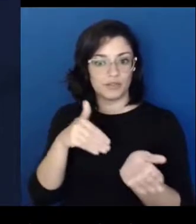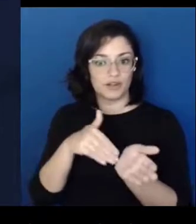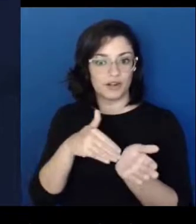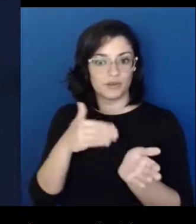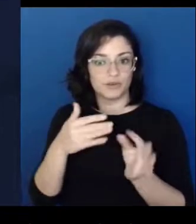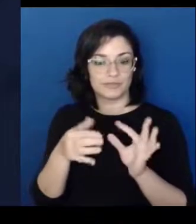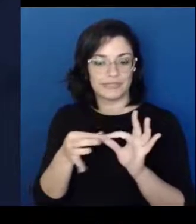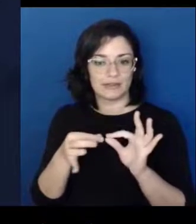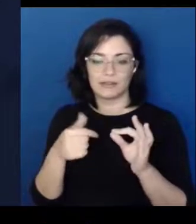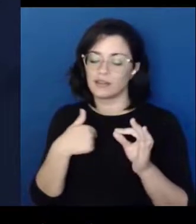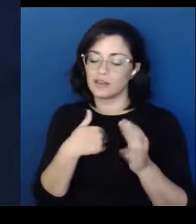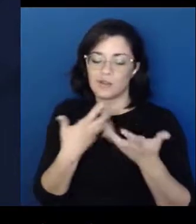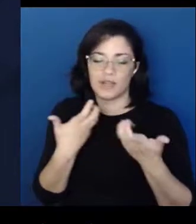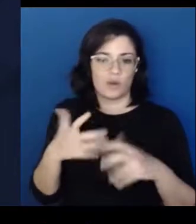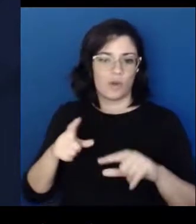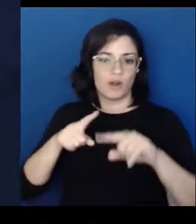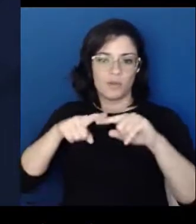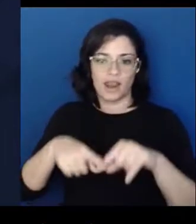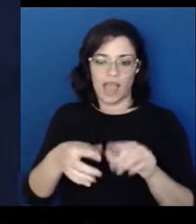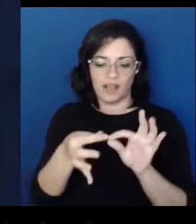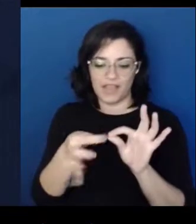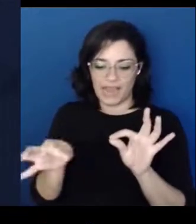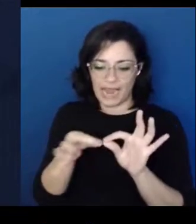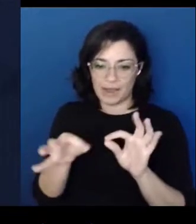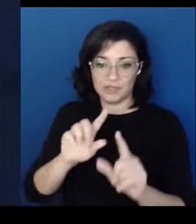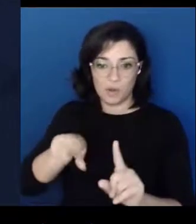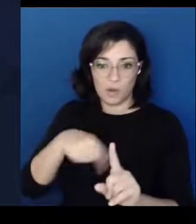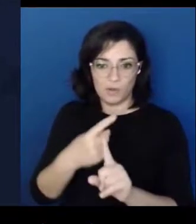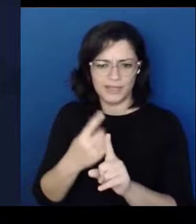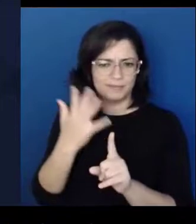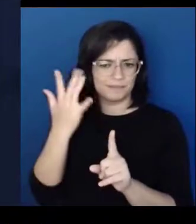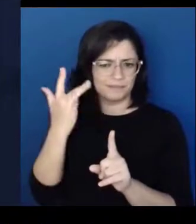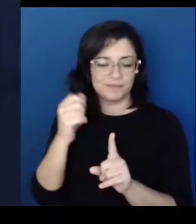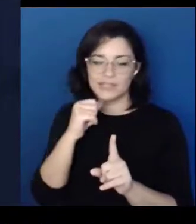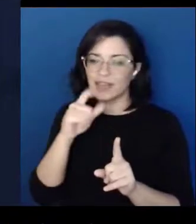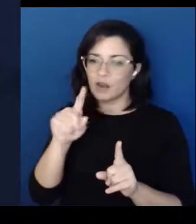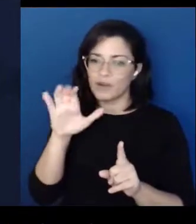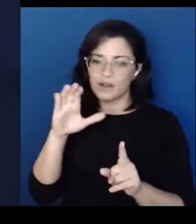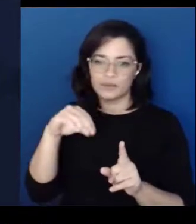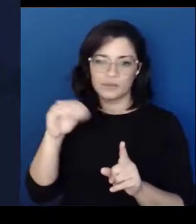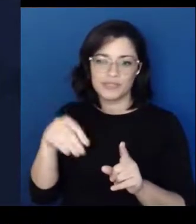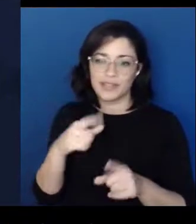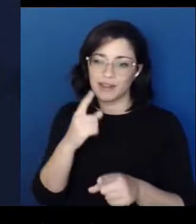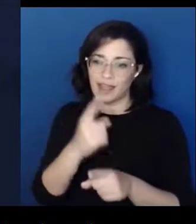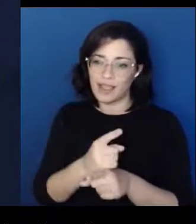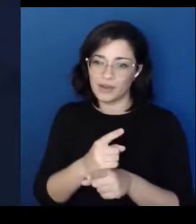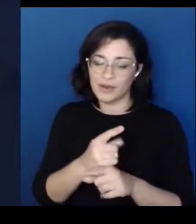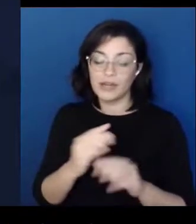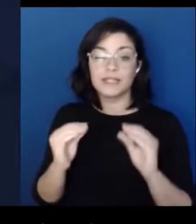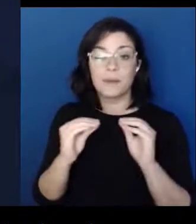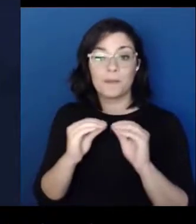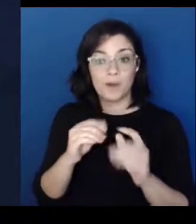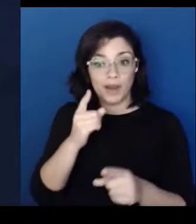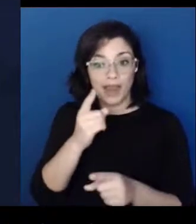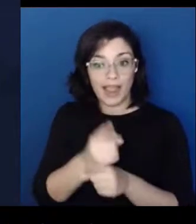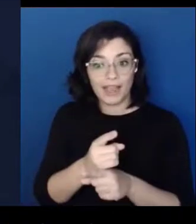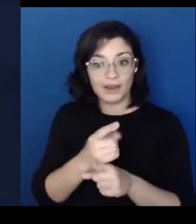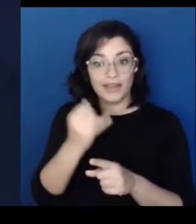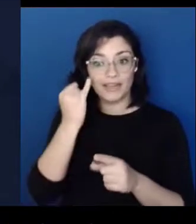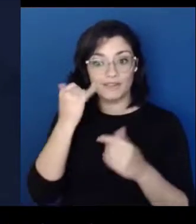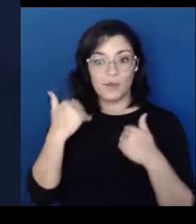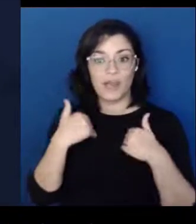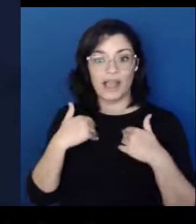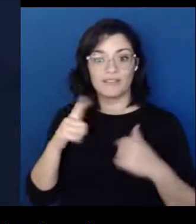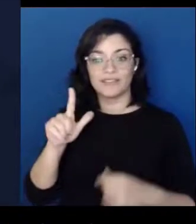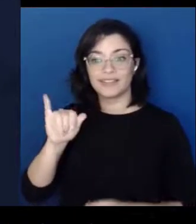only because it is not 100% accurate. It's more accurate when you have live captioners, which